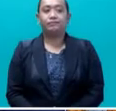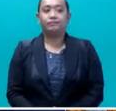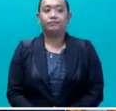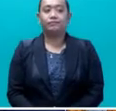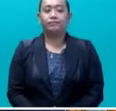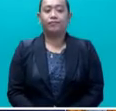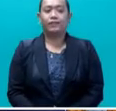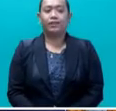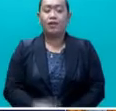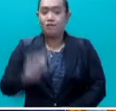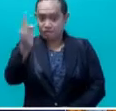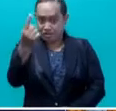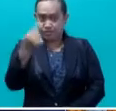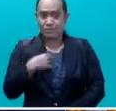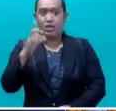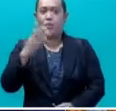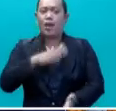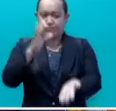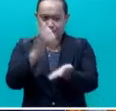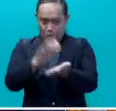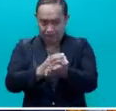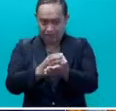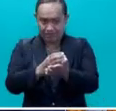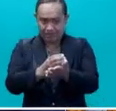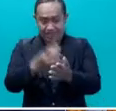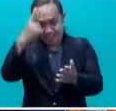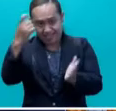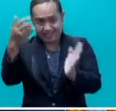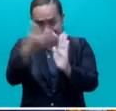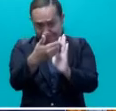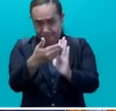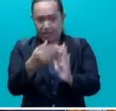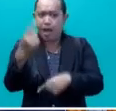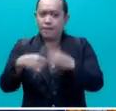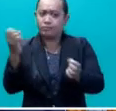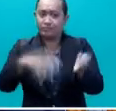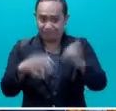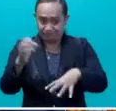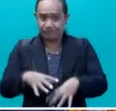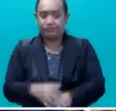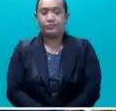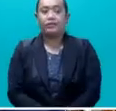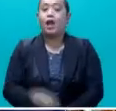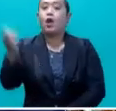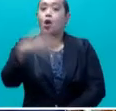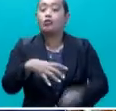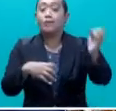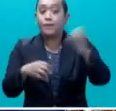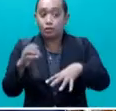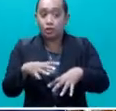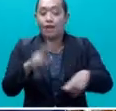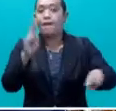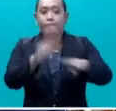divided the region. First of all, let me correct the misconception he is coming up with regarding the contributions. The contributions,